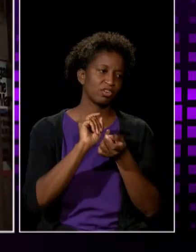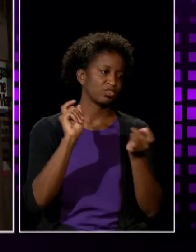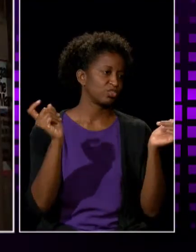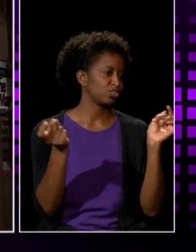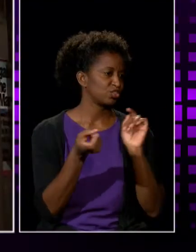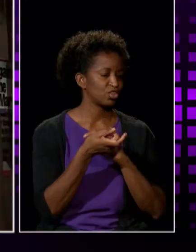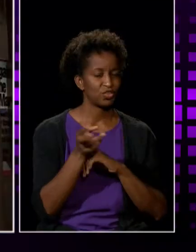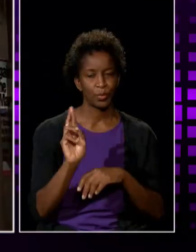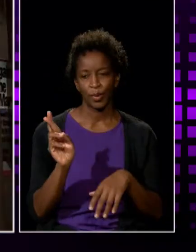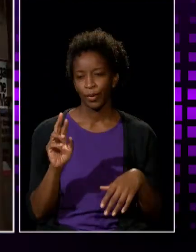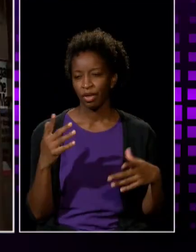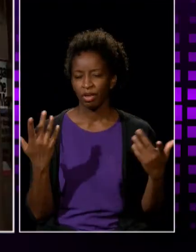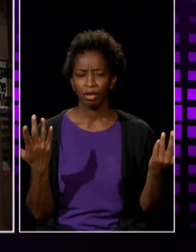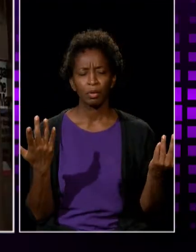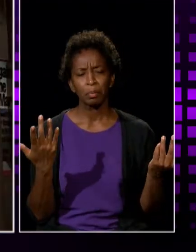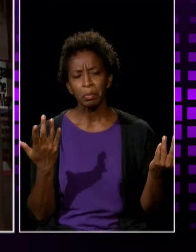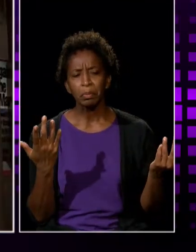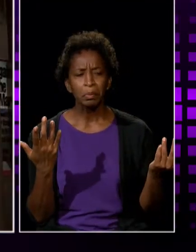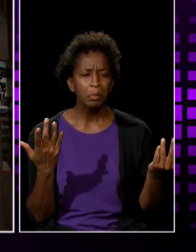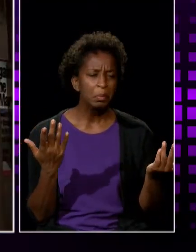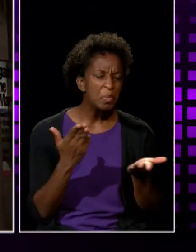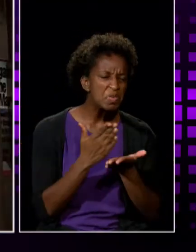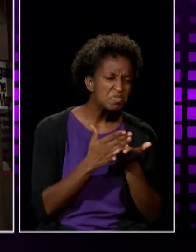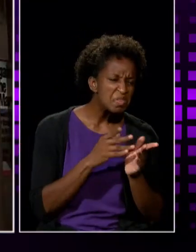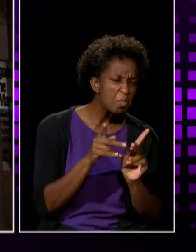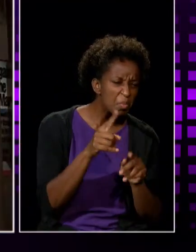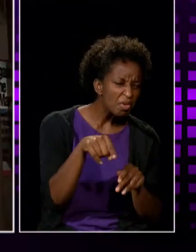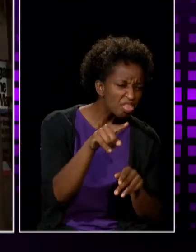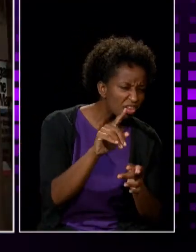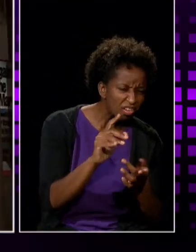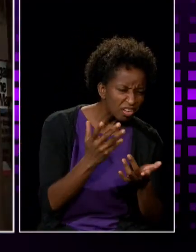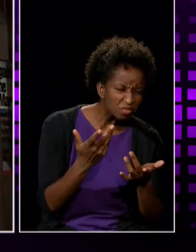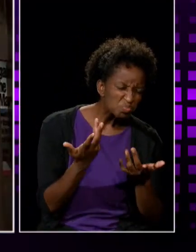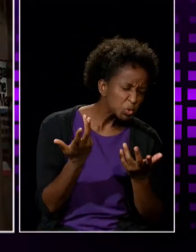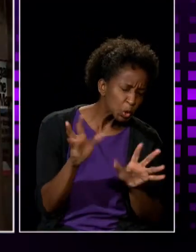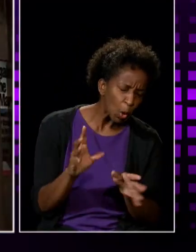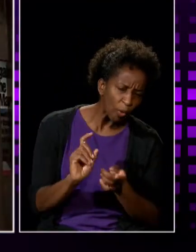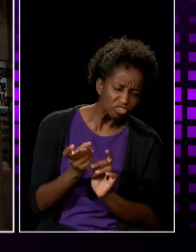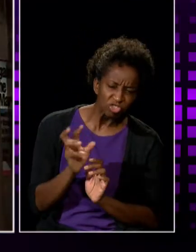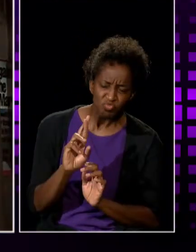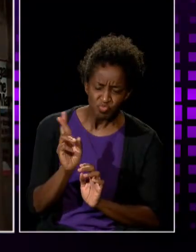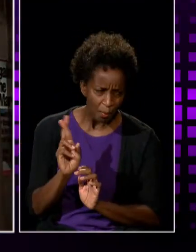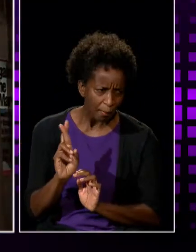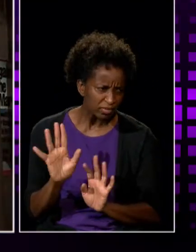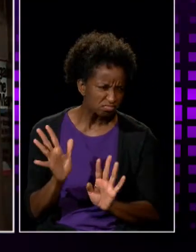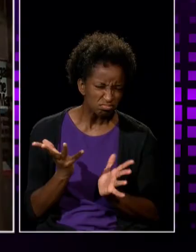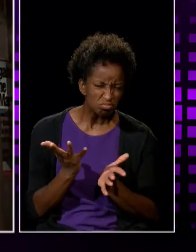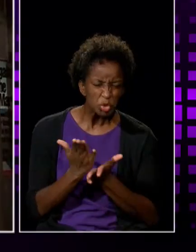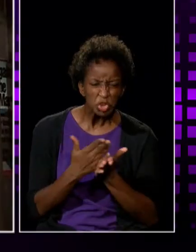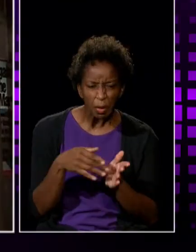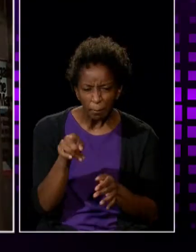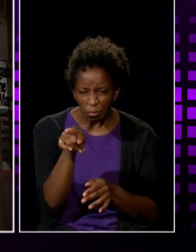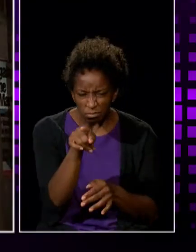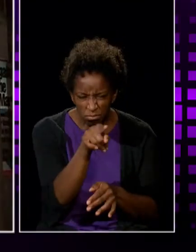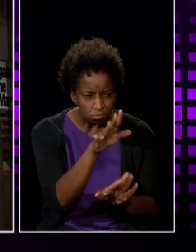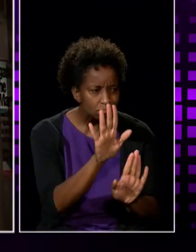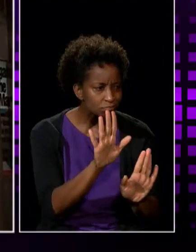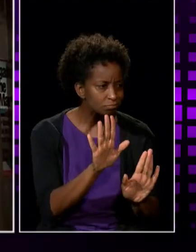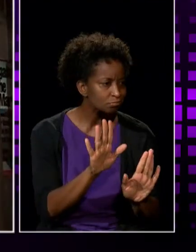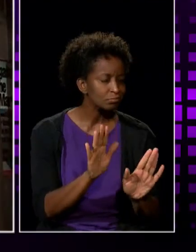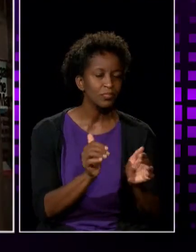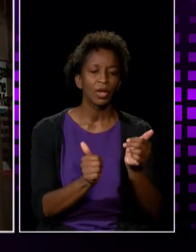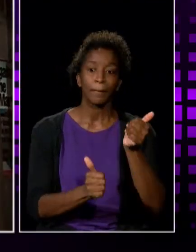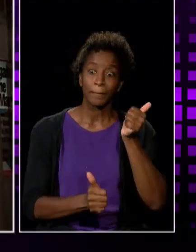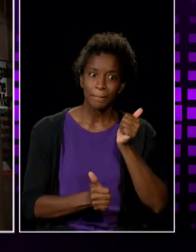to 20 people who are opposed to a Barbadian being the head of state of Barbados, not the process or anything